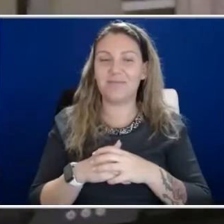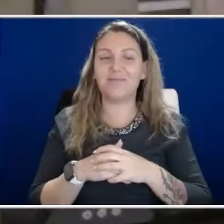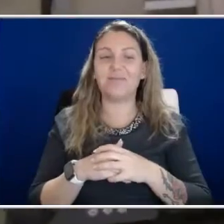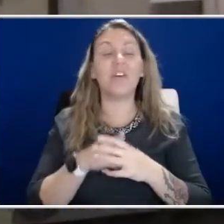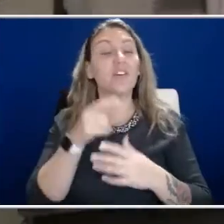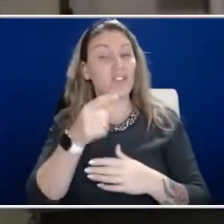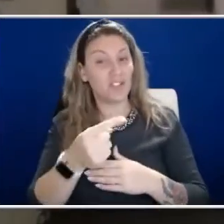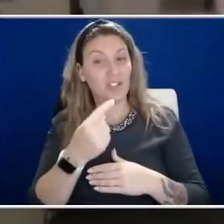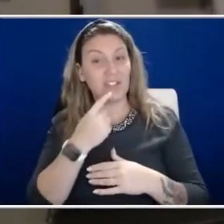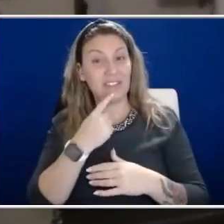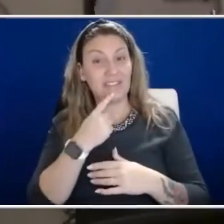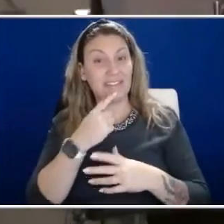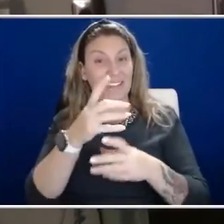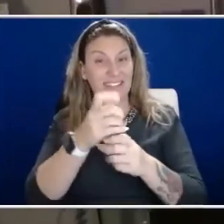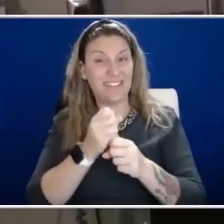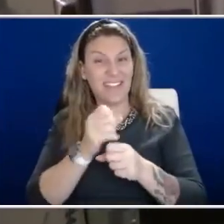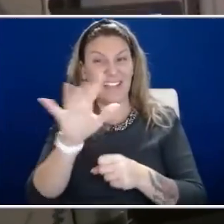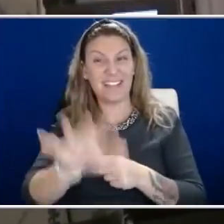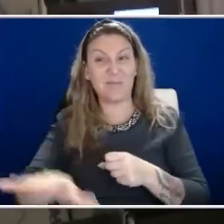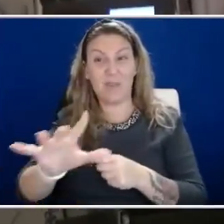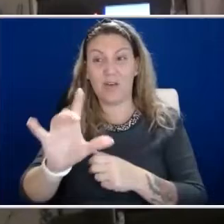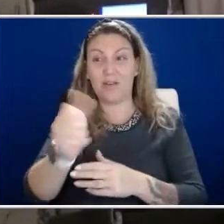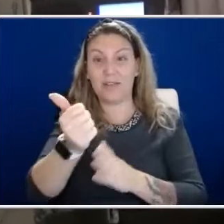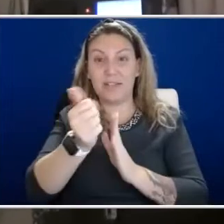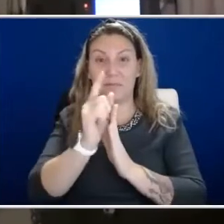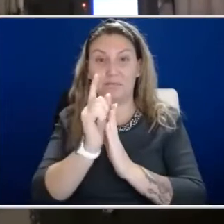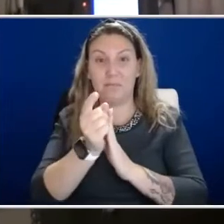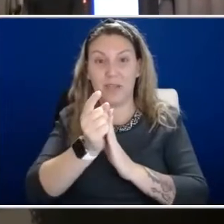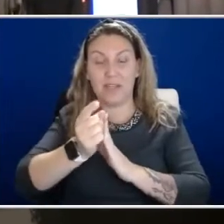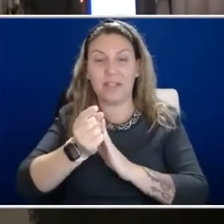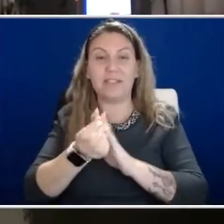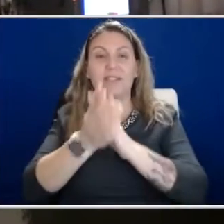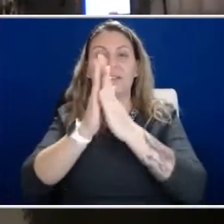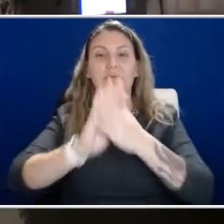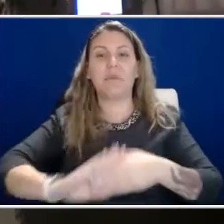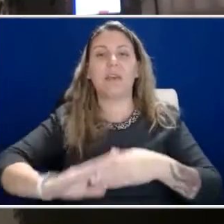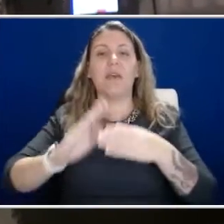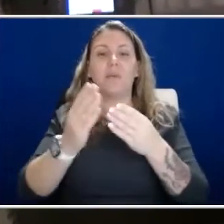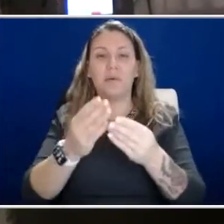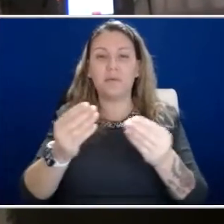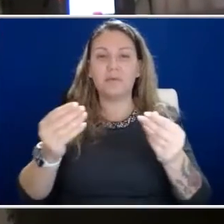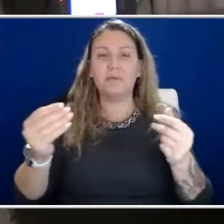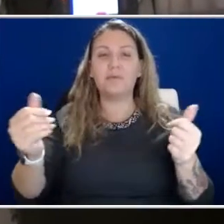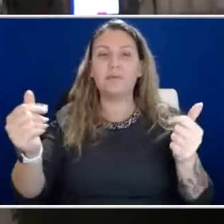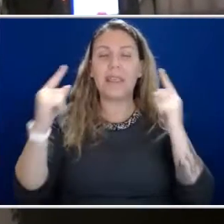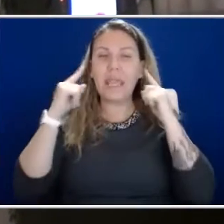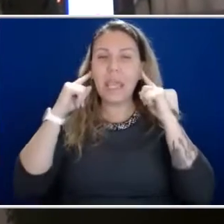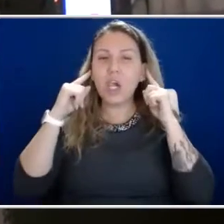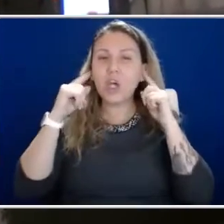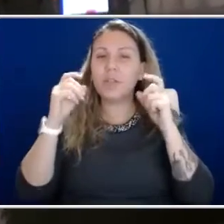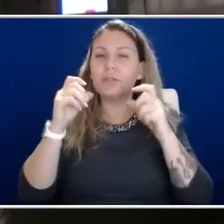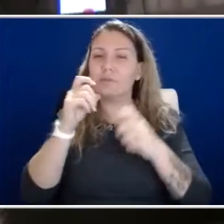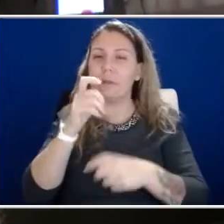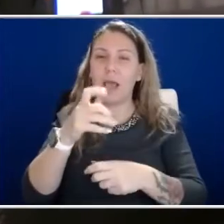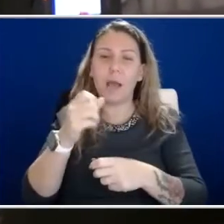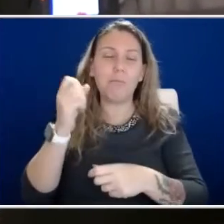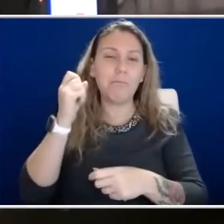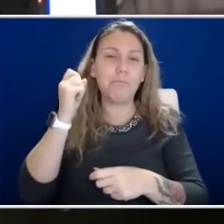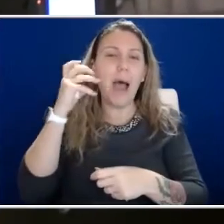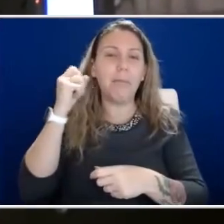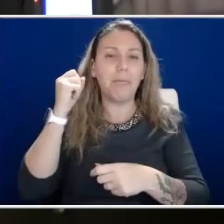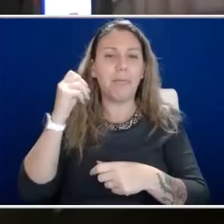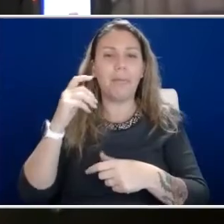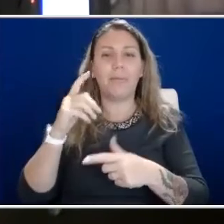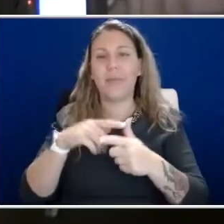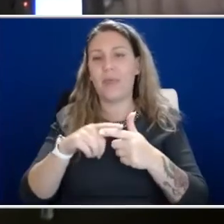Says it takes about 10 minutes for it to get clear, for her ears to clear. The whole chamber fills up with oxygen, and then she starts